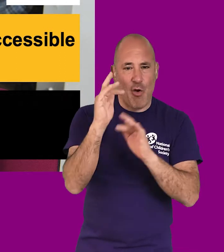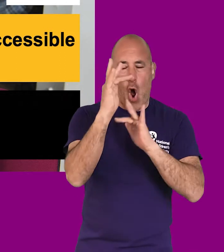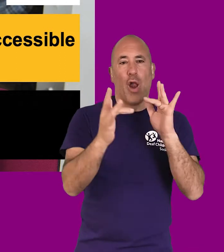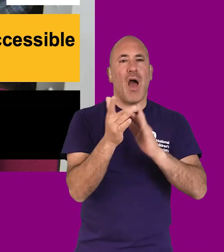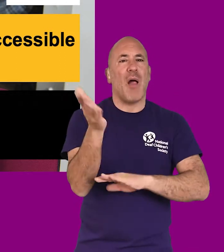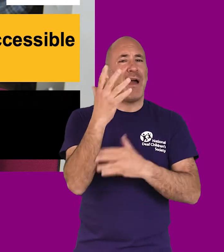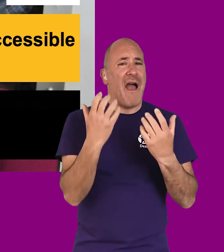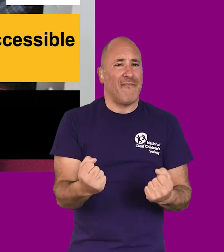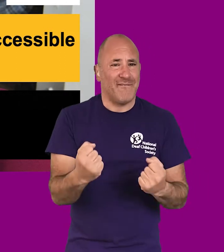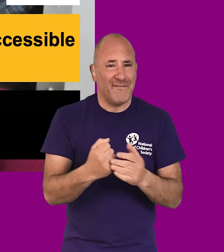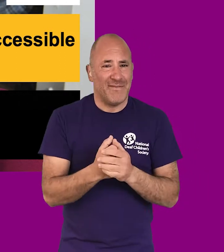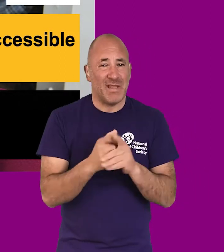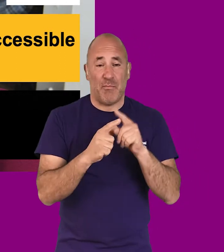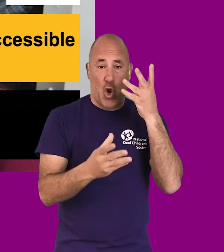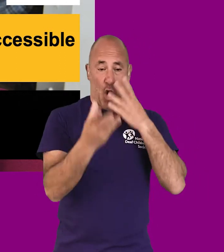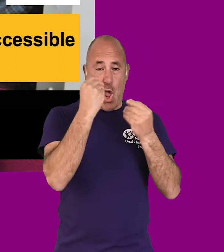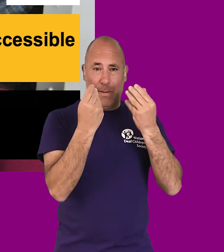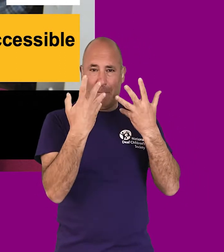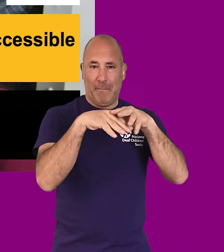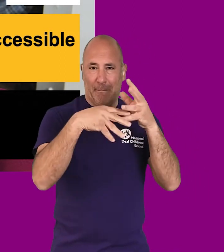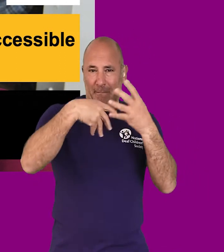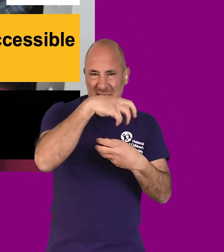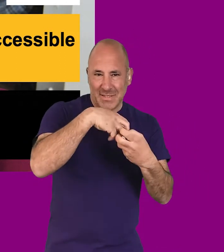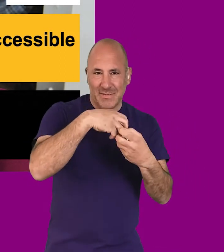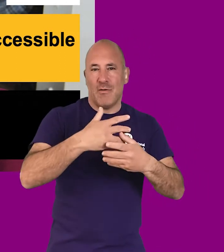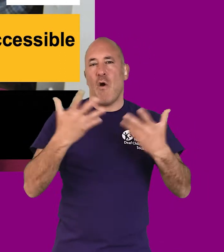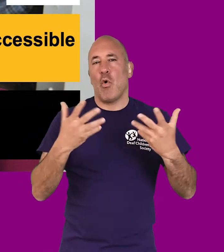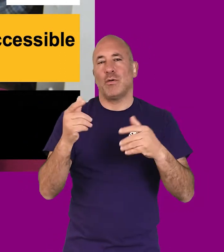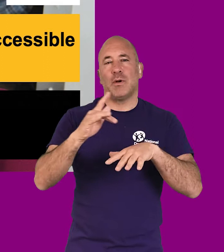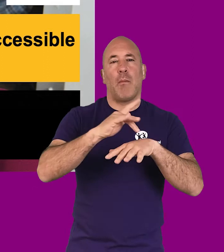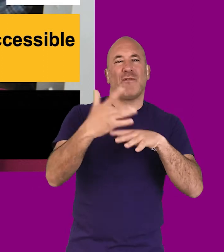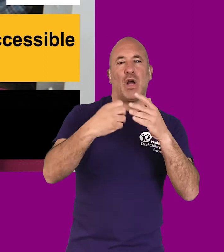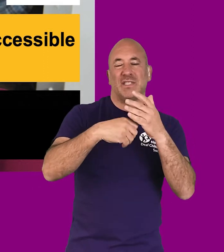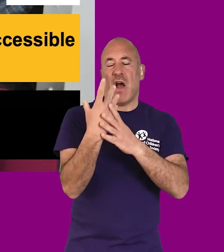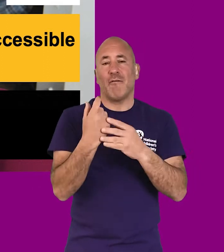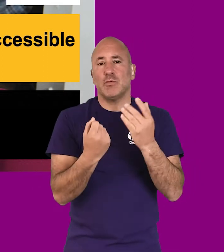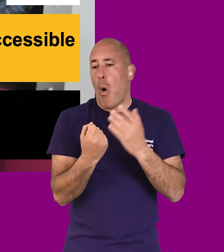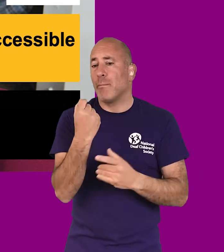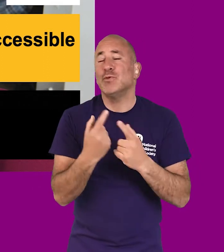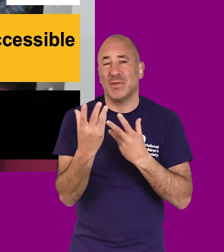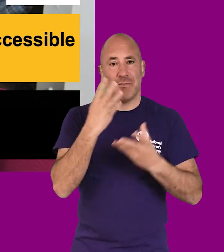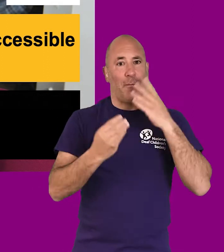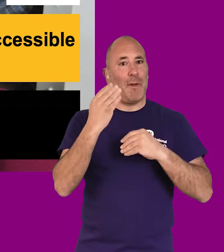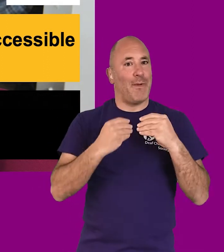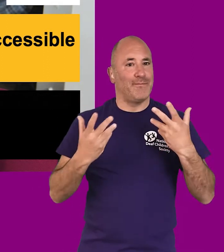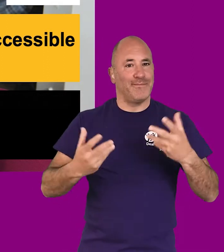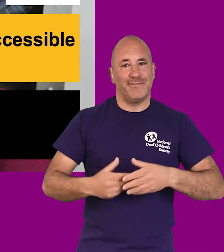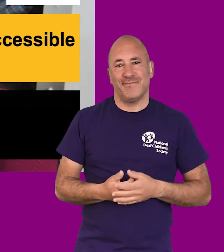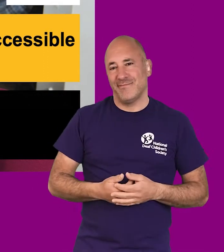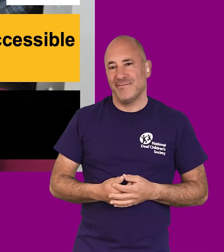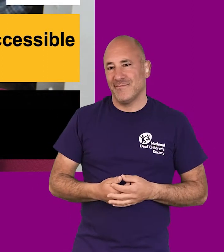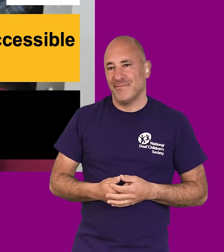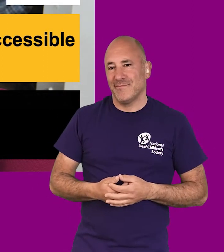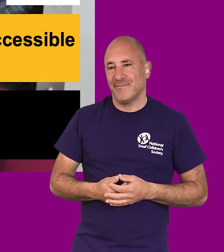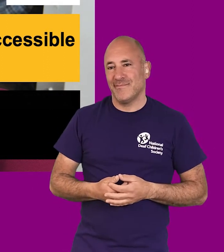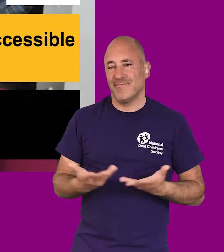having webinars and online presentations within the learning mix, and of course, for professional development